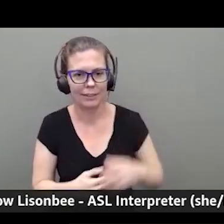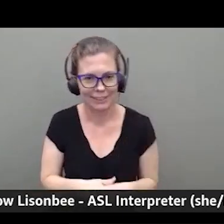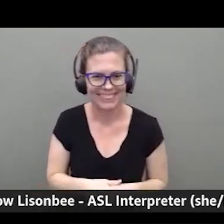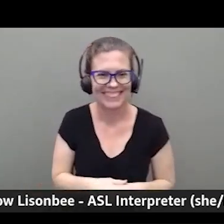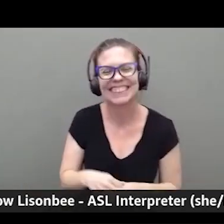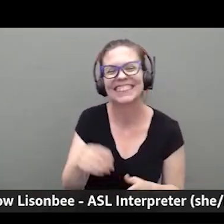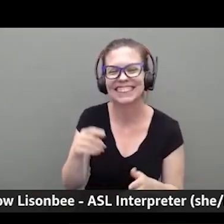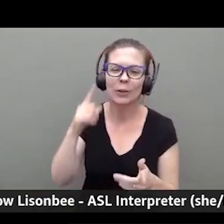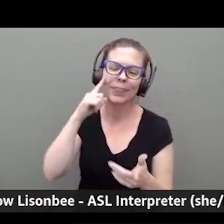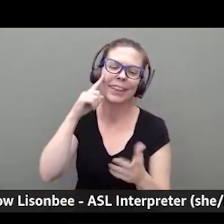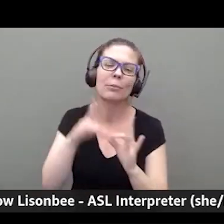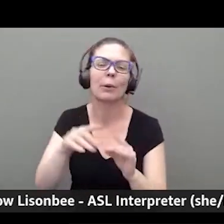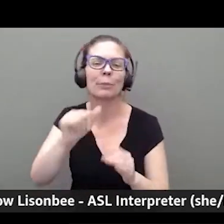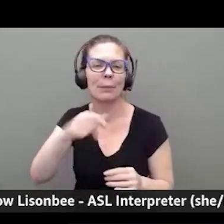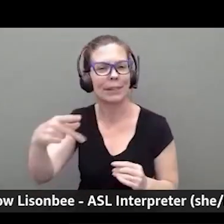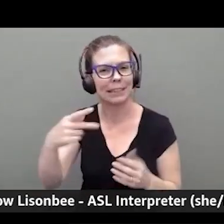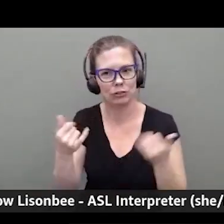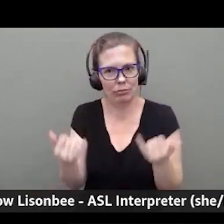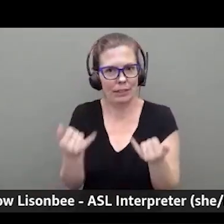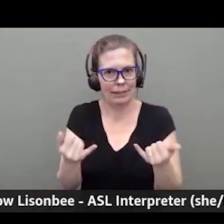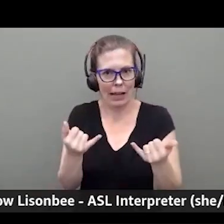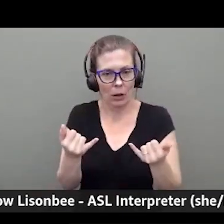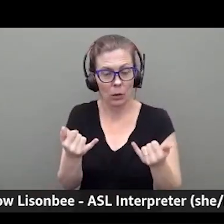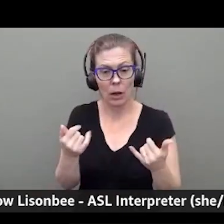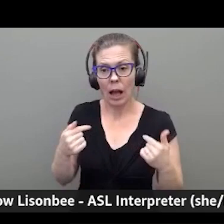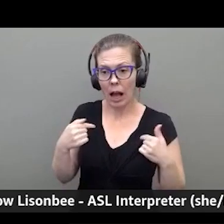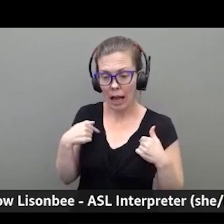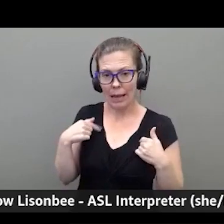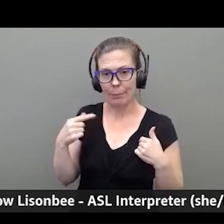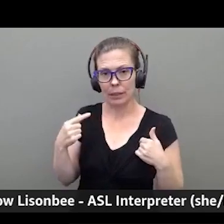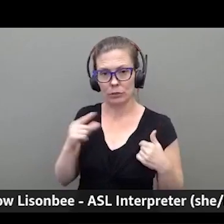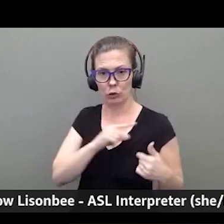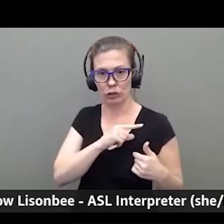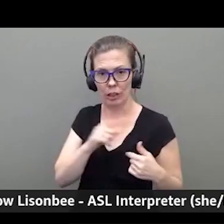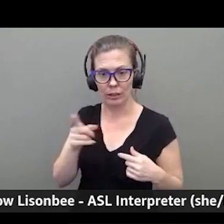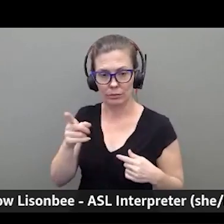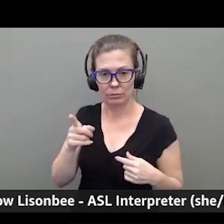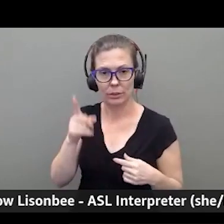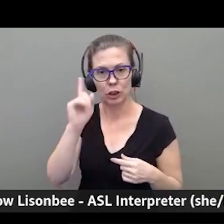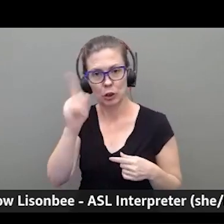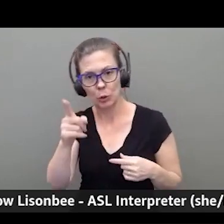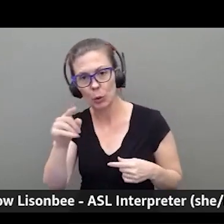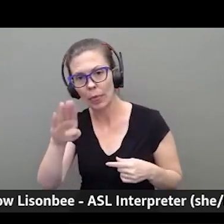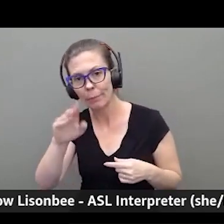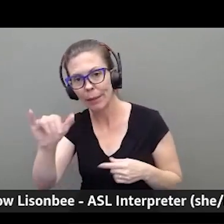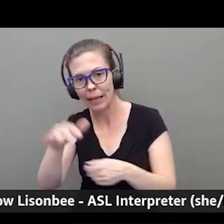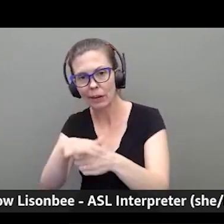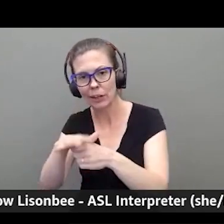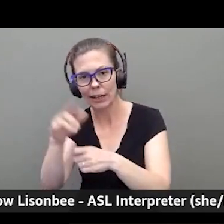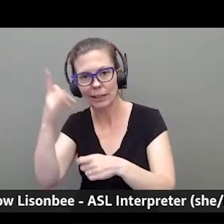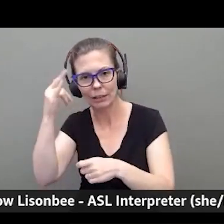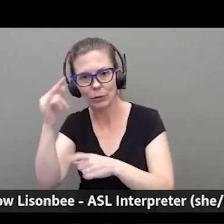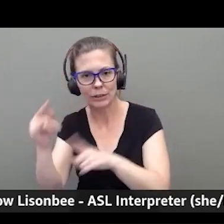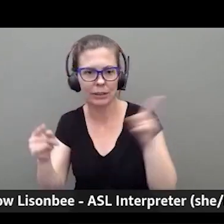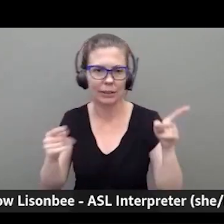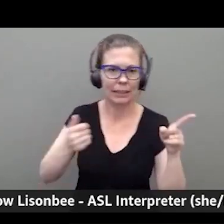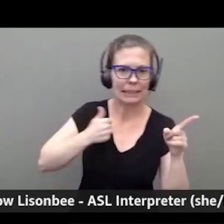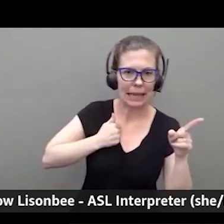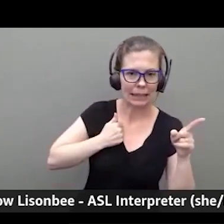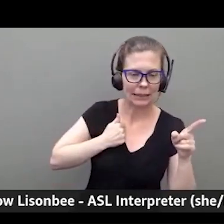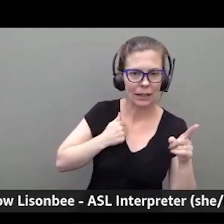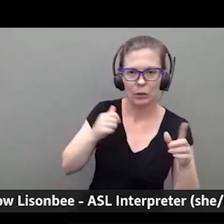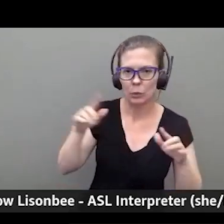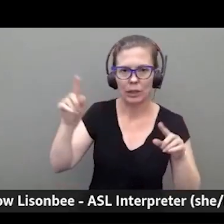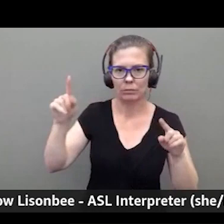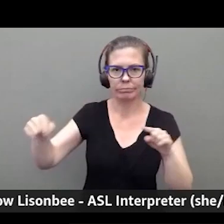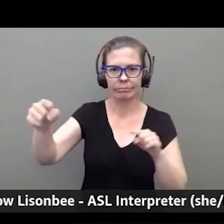But I mean, think about this application that we're using right now, right? I'm in Georgia. You're in the Bay Area. Alex is in Canada. We're all